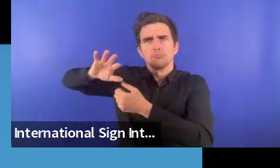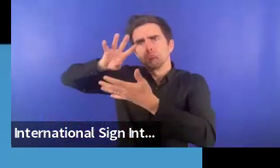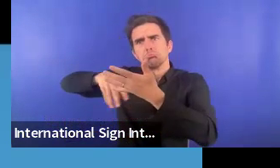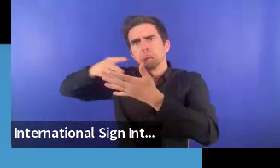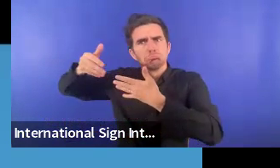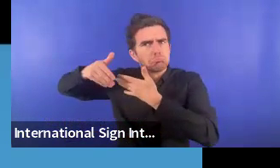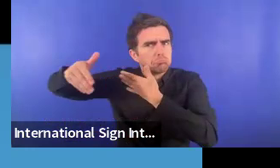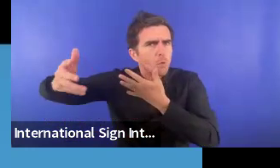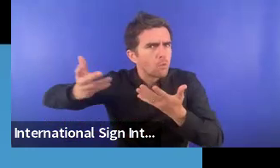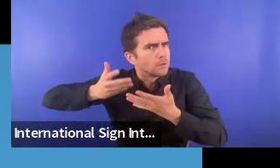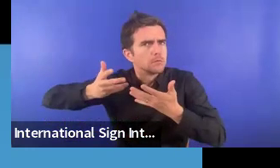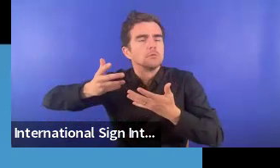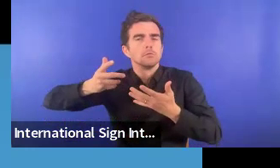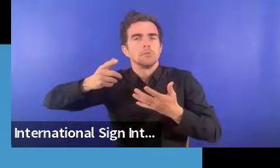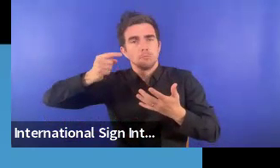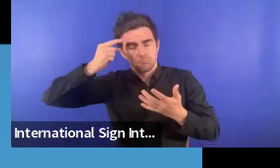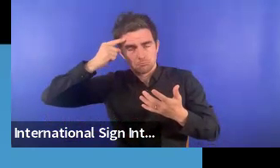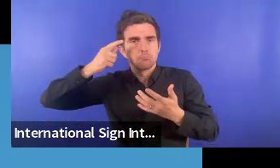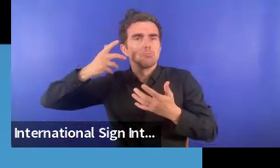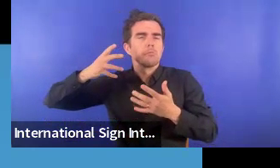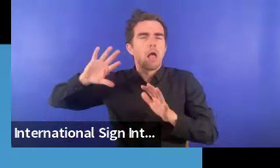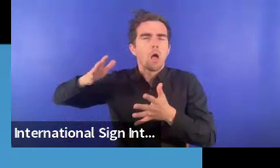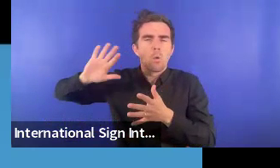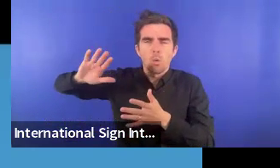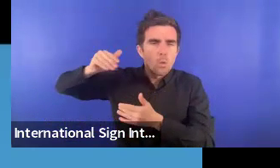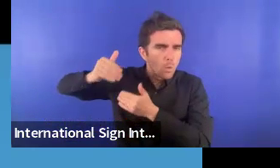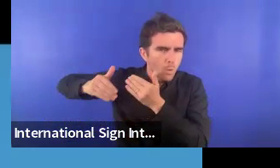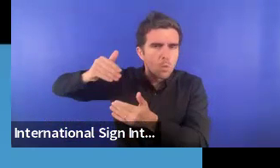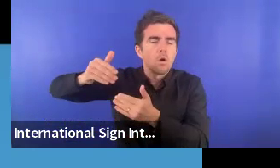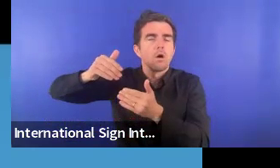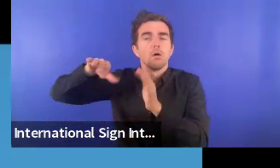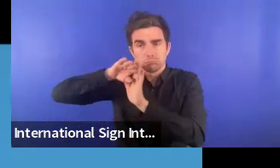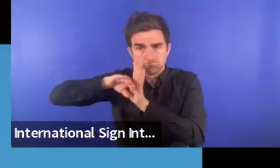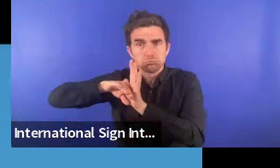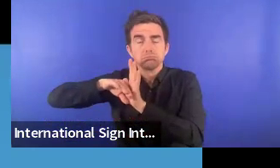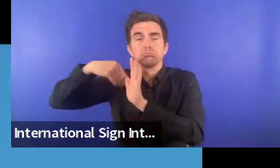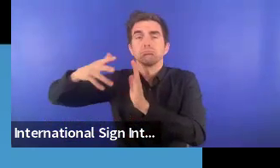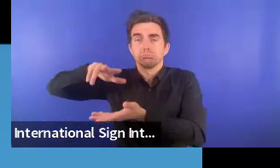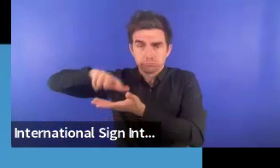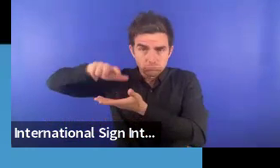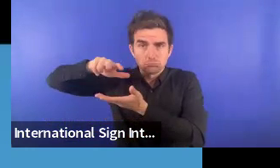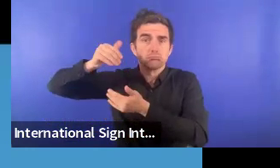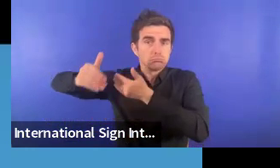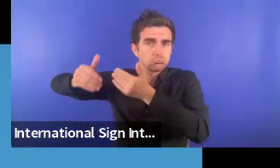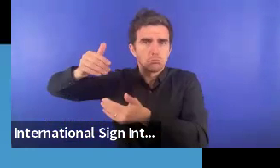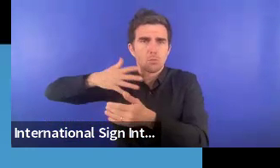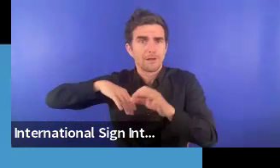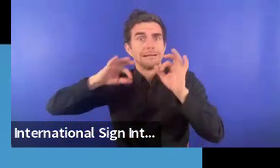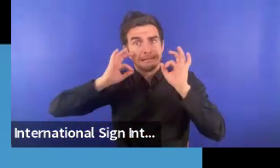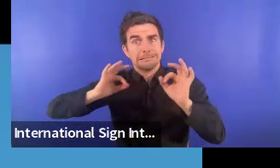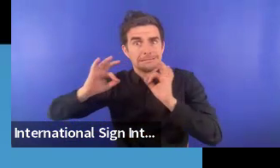sure that you're timing your letters correctly. So, for example, I mentioned earlier in